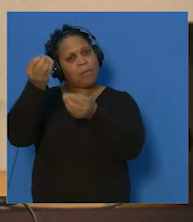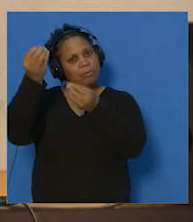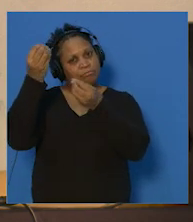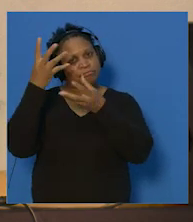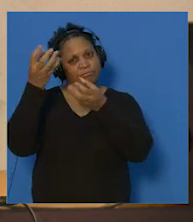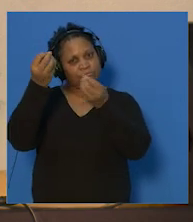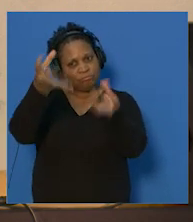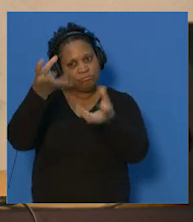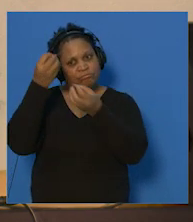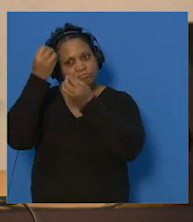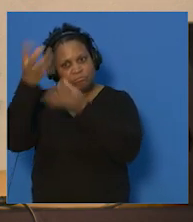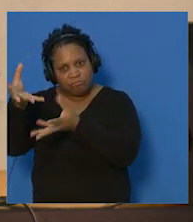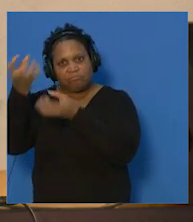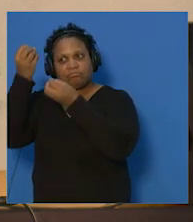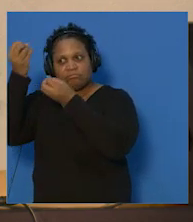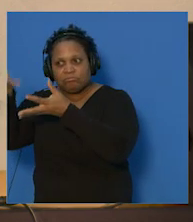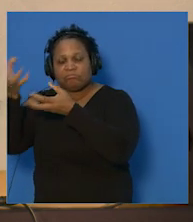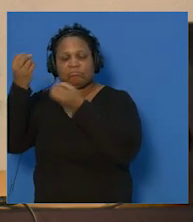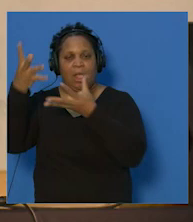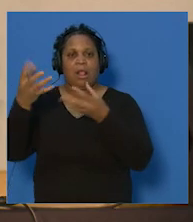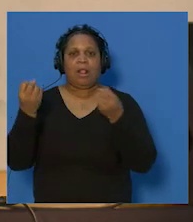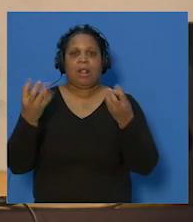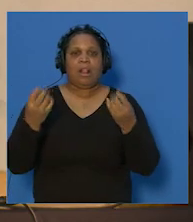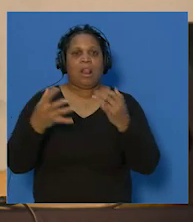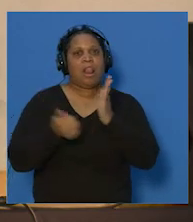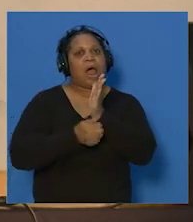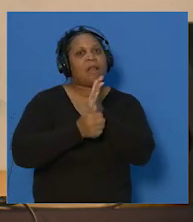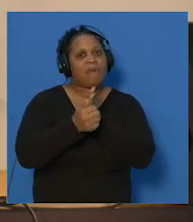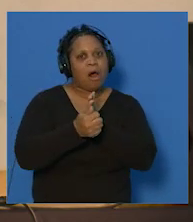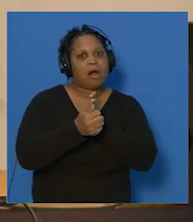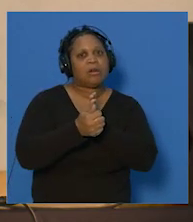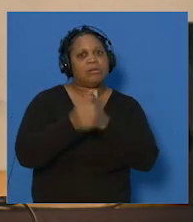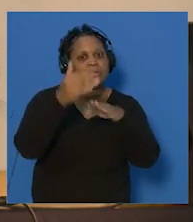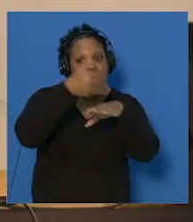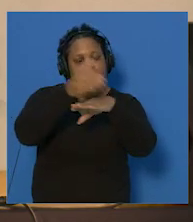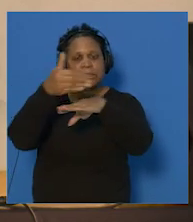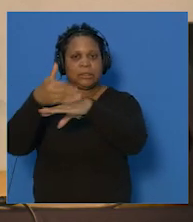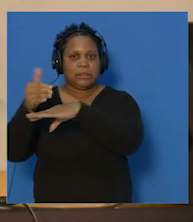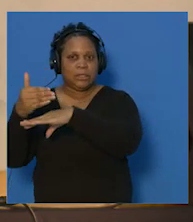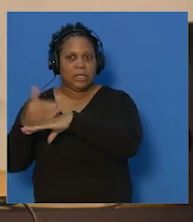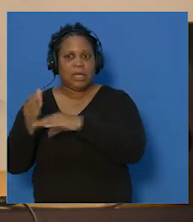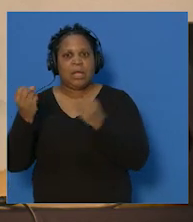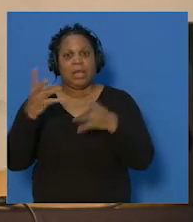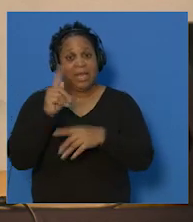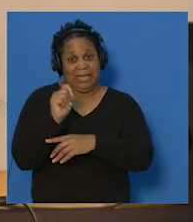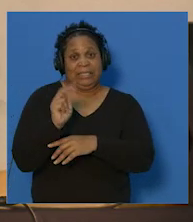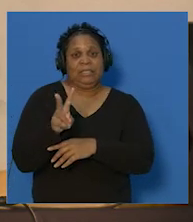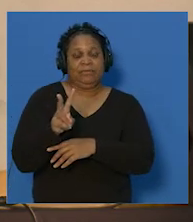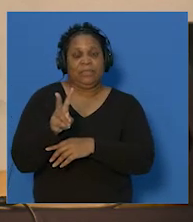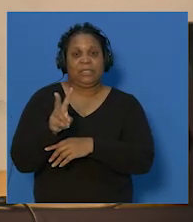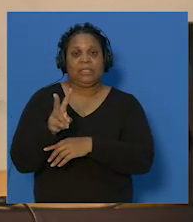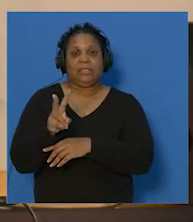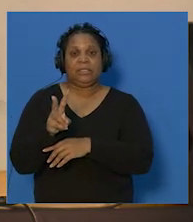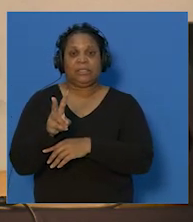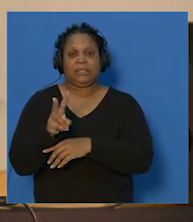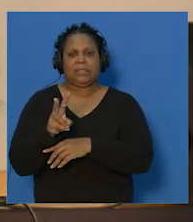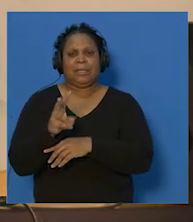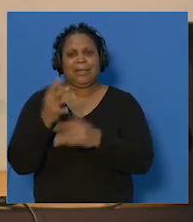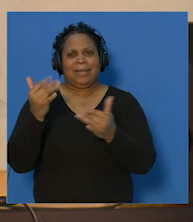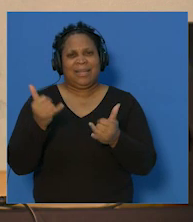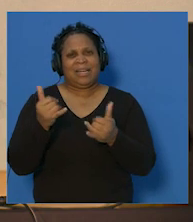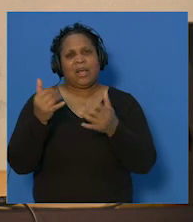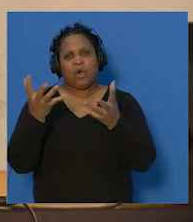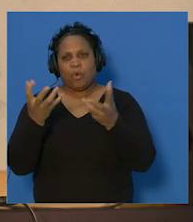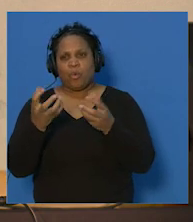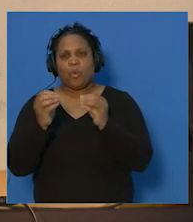there. We have put a lot of articles out there. We have done a lot of TV, and we're looking now to